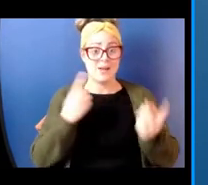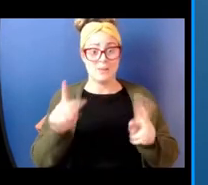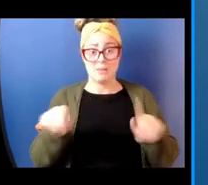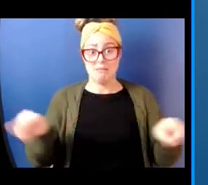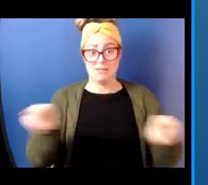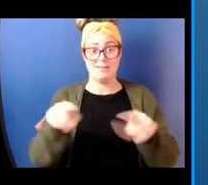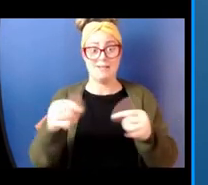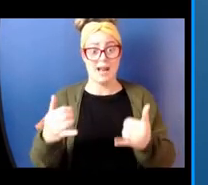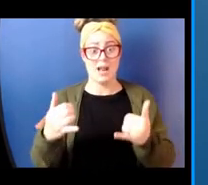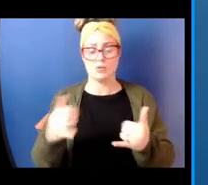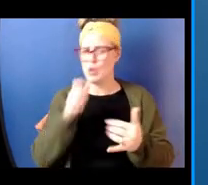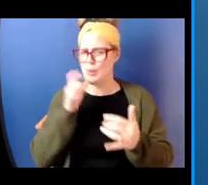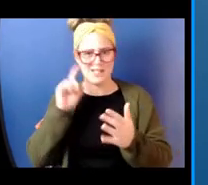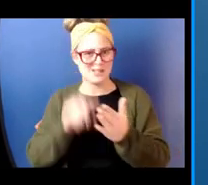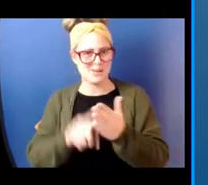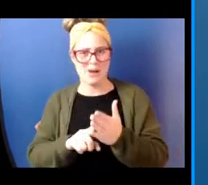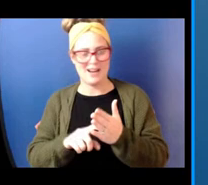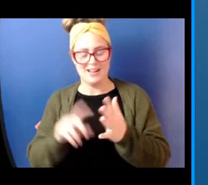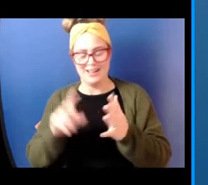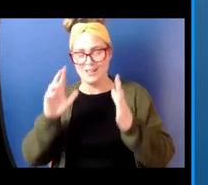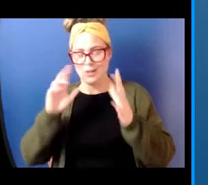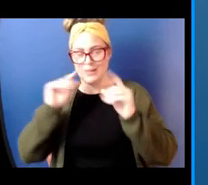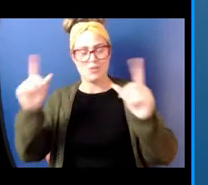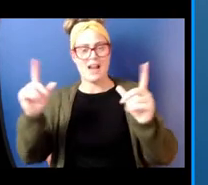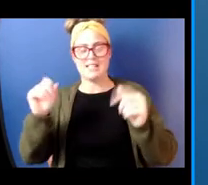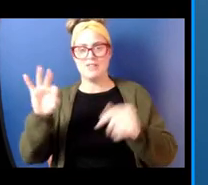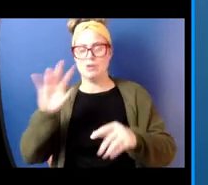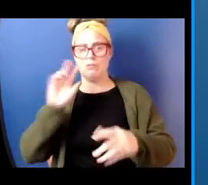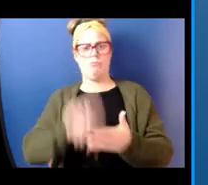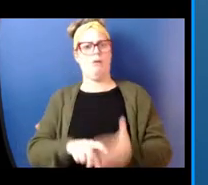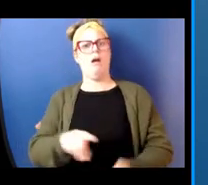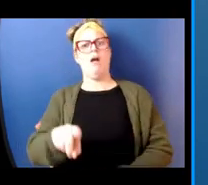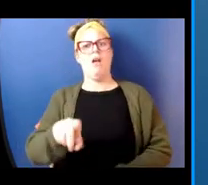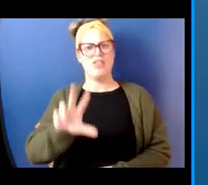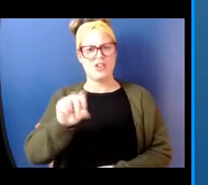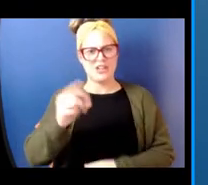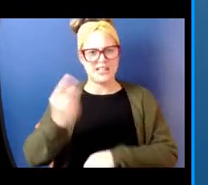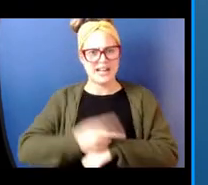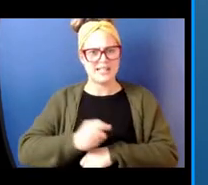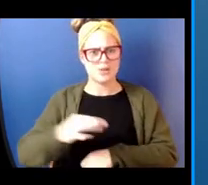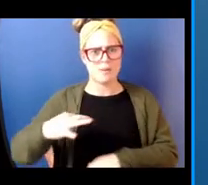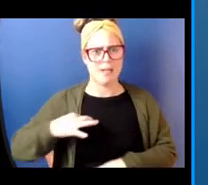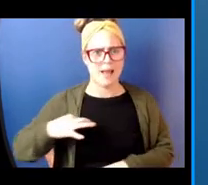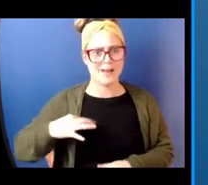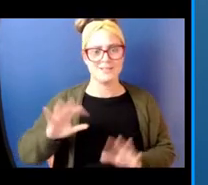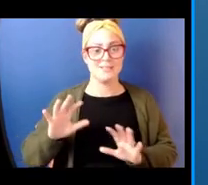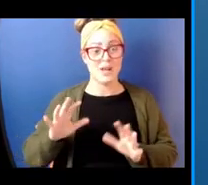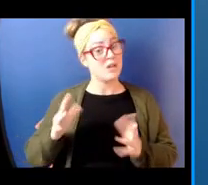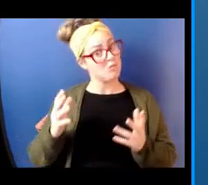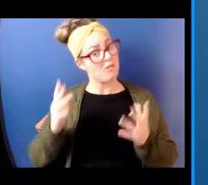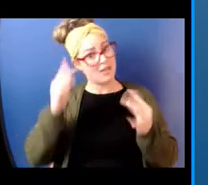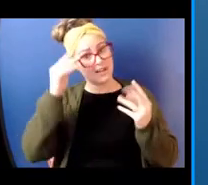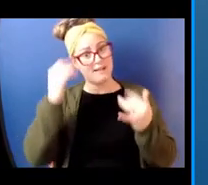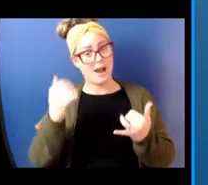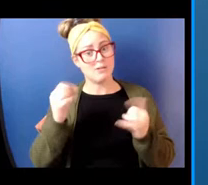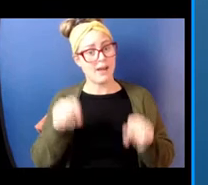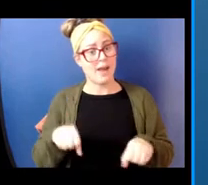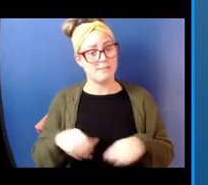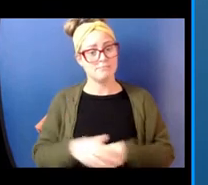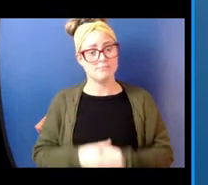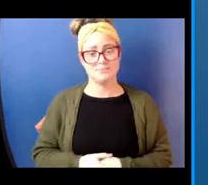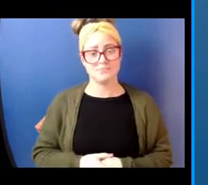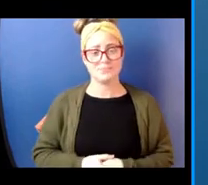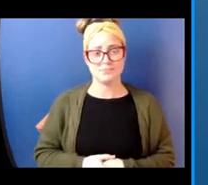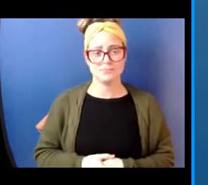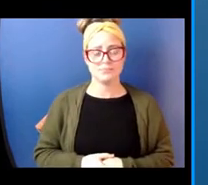you get a notice that you have 30 days to to apply you can be thinking about it now if you want to see so uh Mr McDonald I'd like to suggest